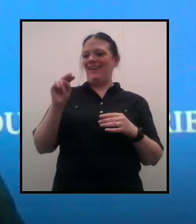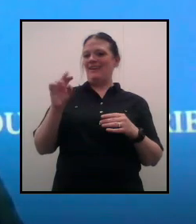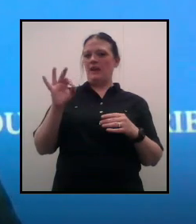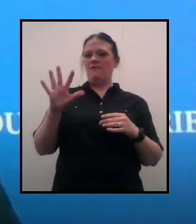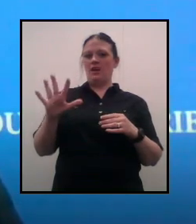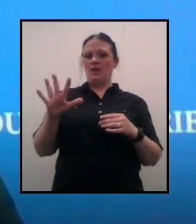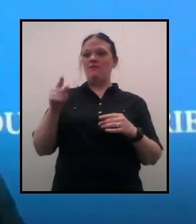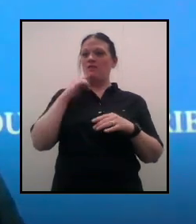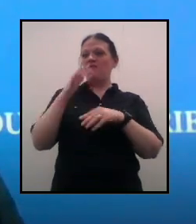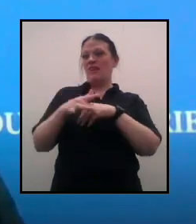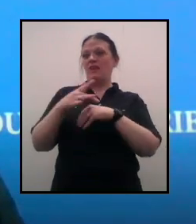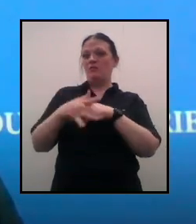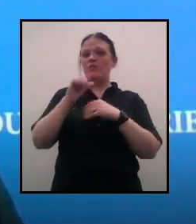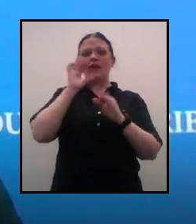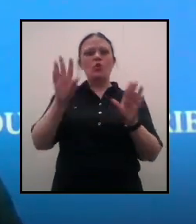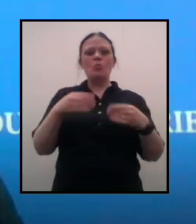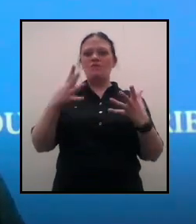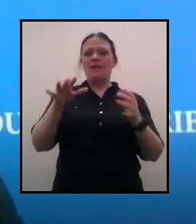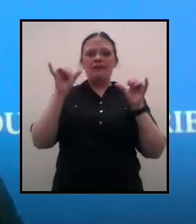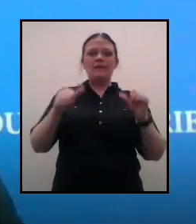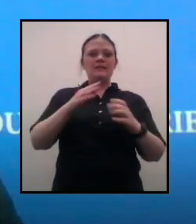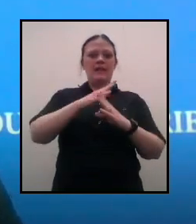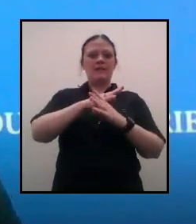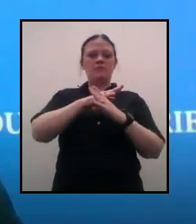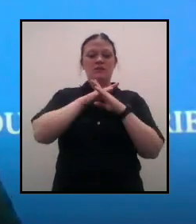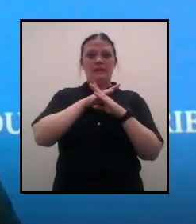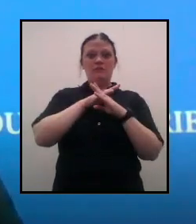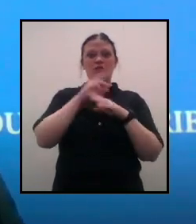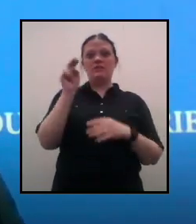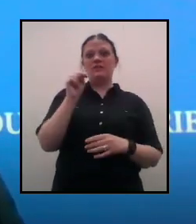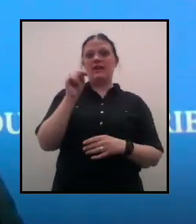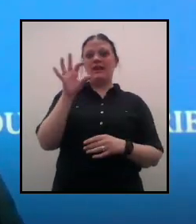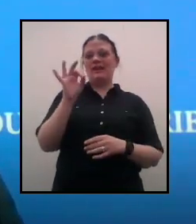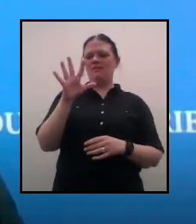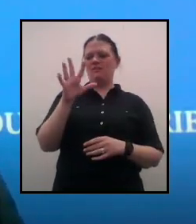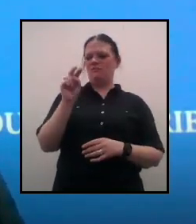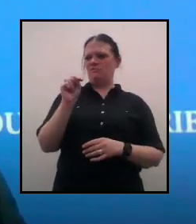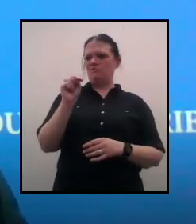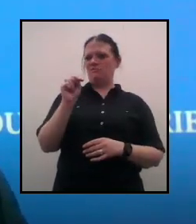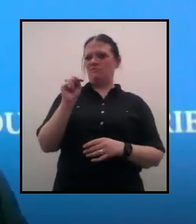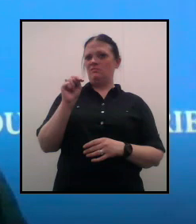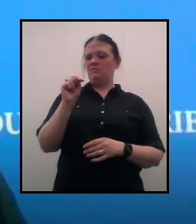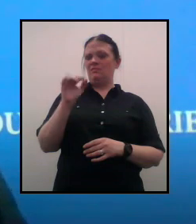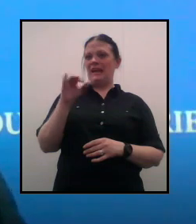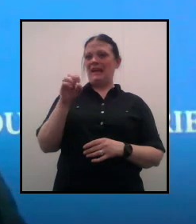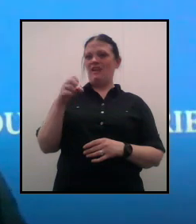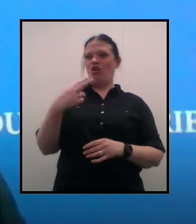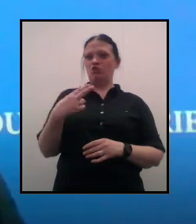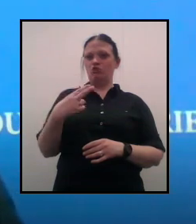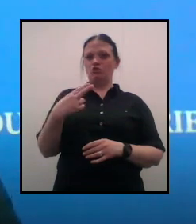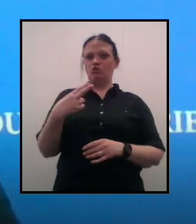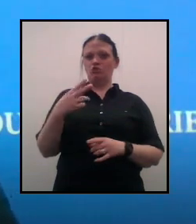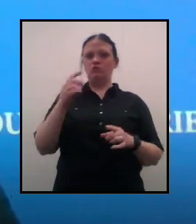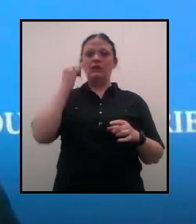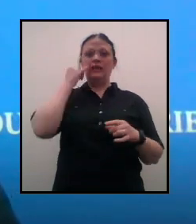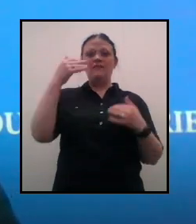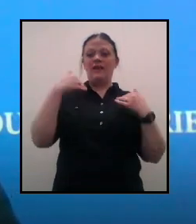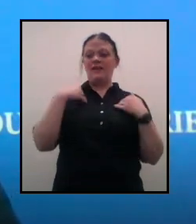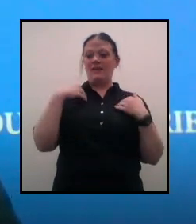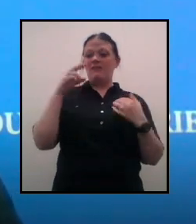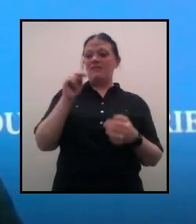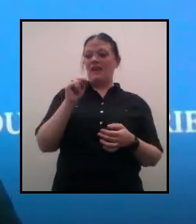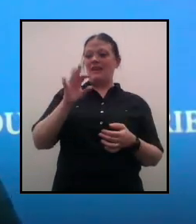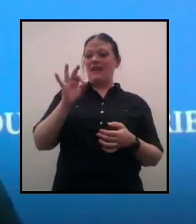They don't provide the protection that the N95 NIOSH masks do. If they have the N95